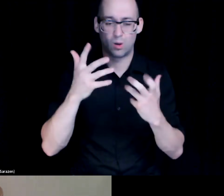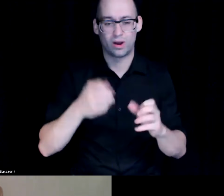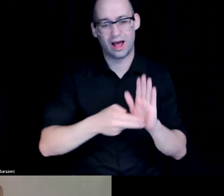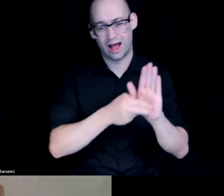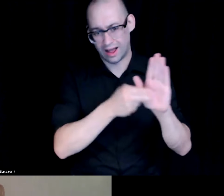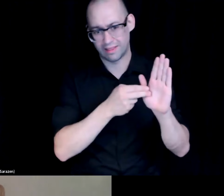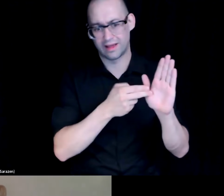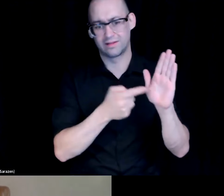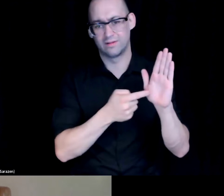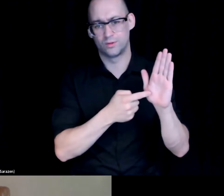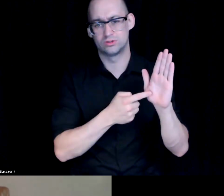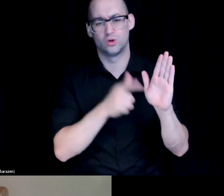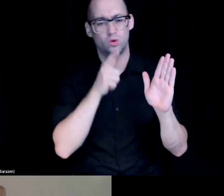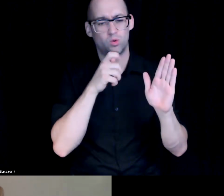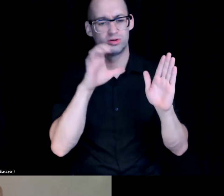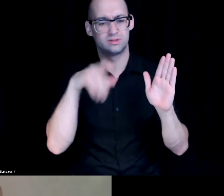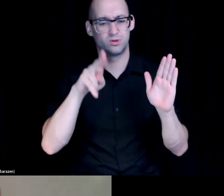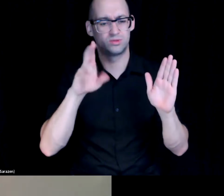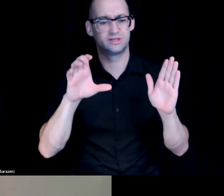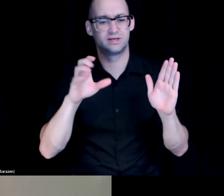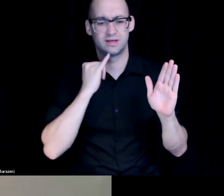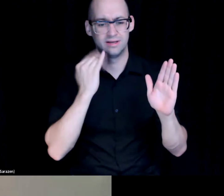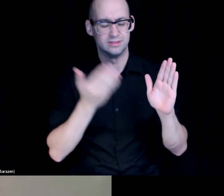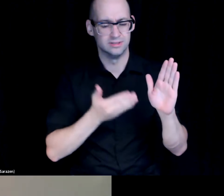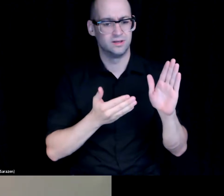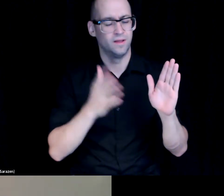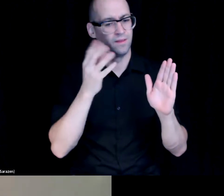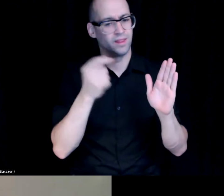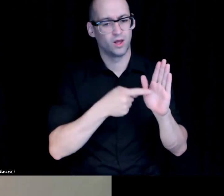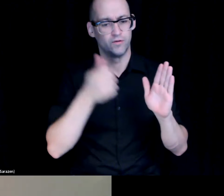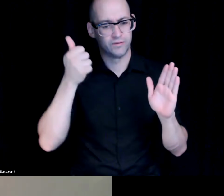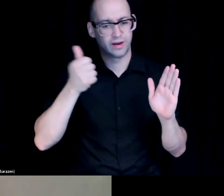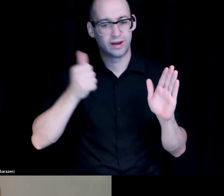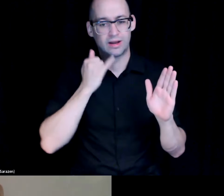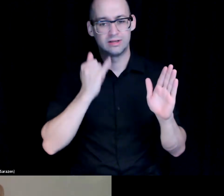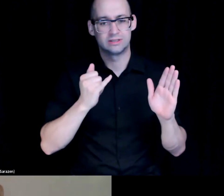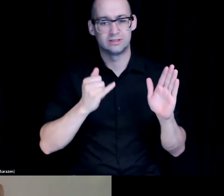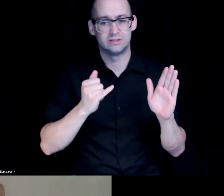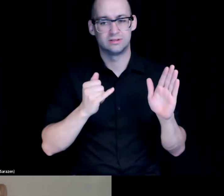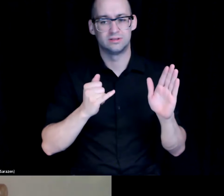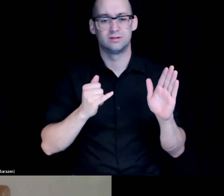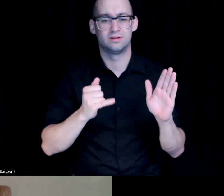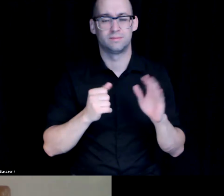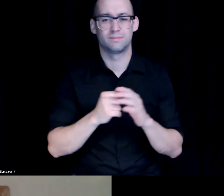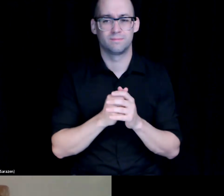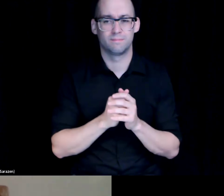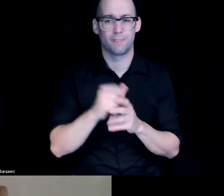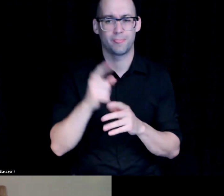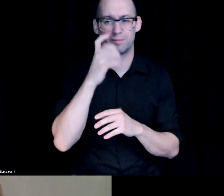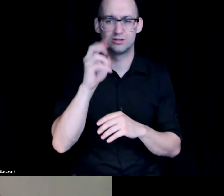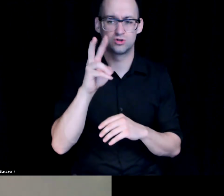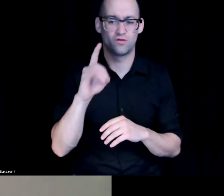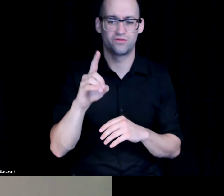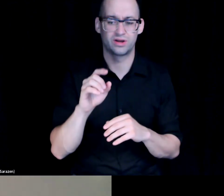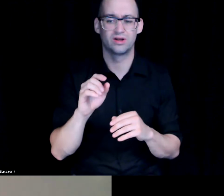out there. Through the CPUC and their funding, we've had 50 partners across the state of California. Because of COVID, we